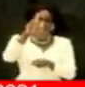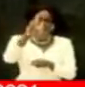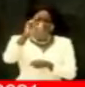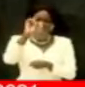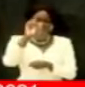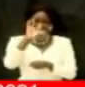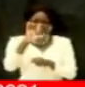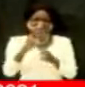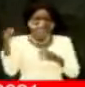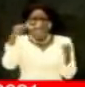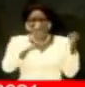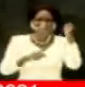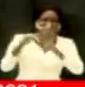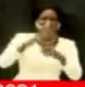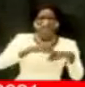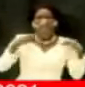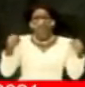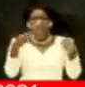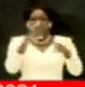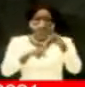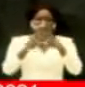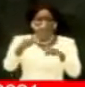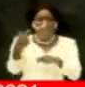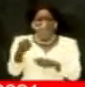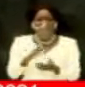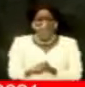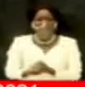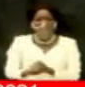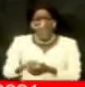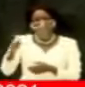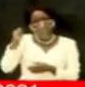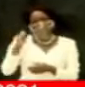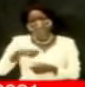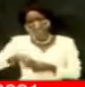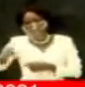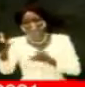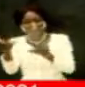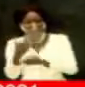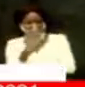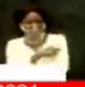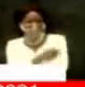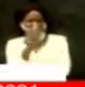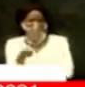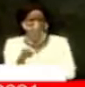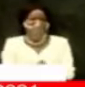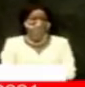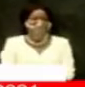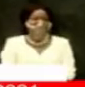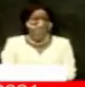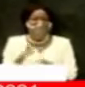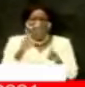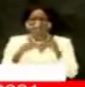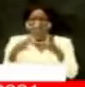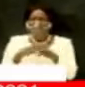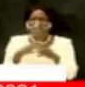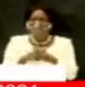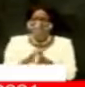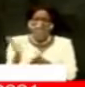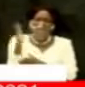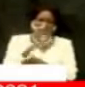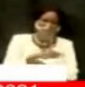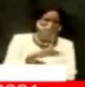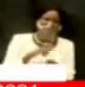anaga atinga nao kwa demina mene wa COVID-19 antu ambira kubwera malo siyana siyana malipota kubwera nazungulira